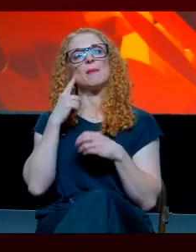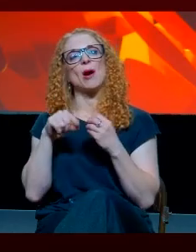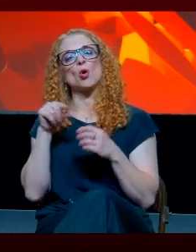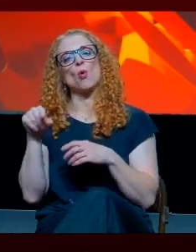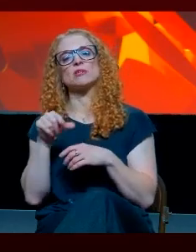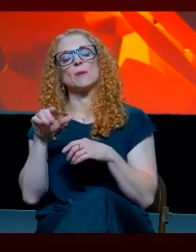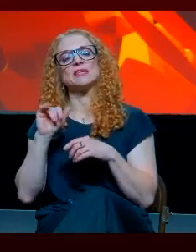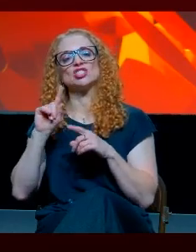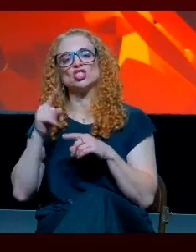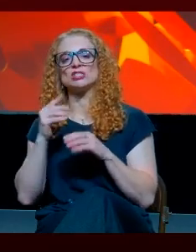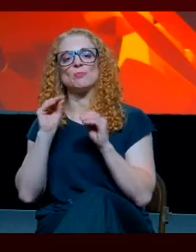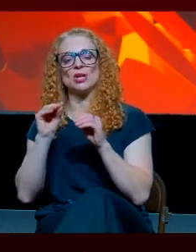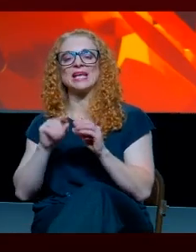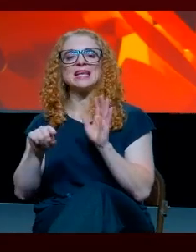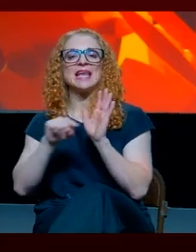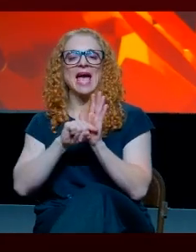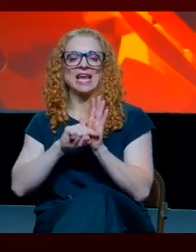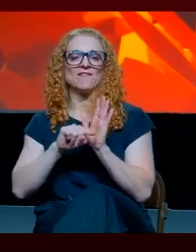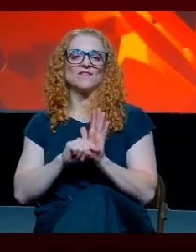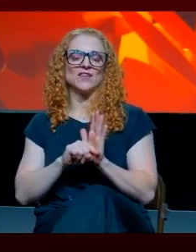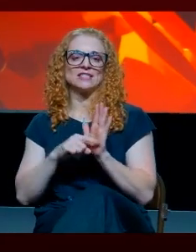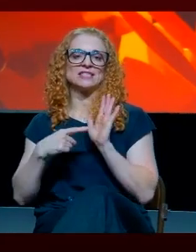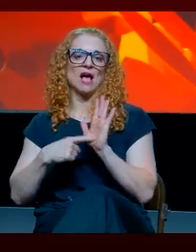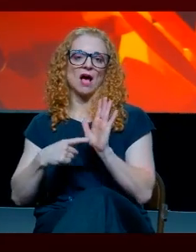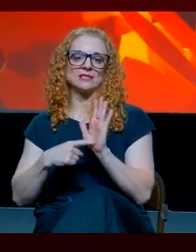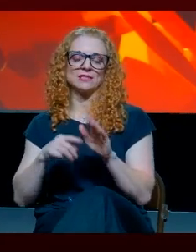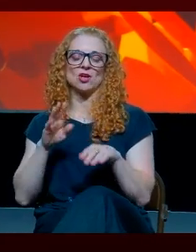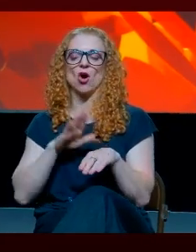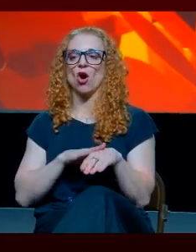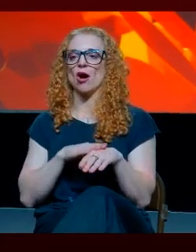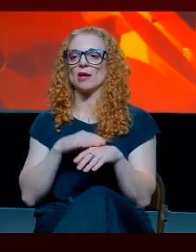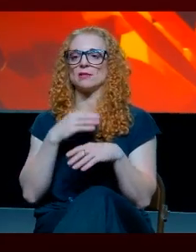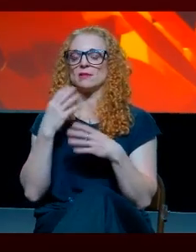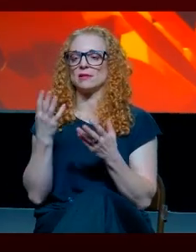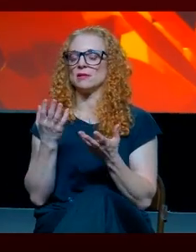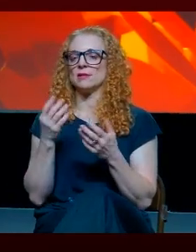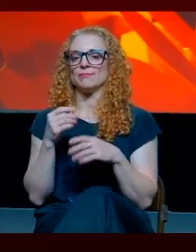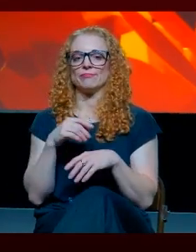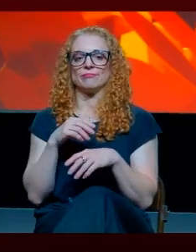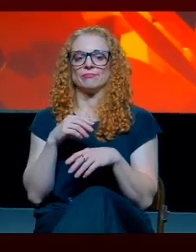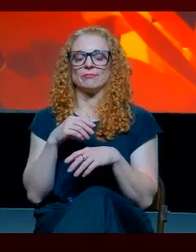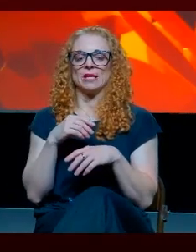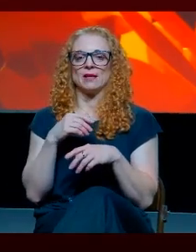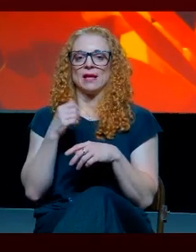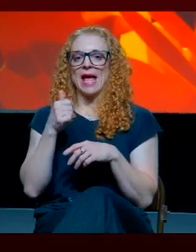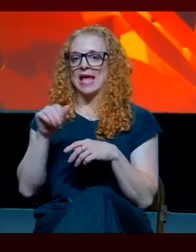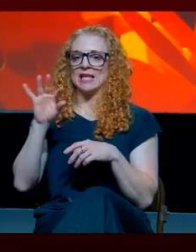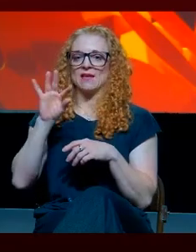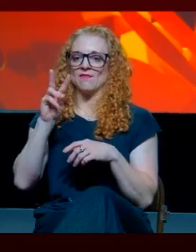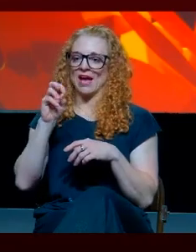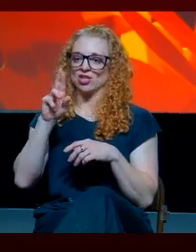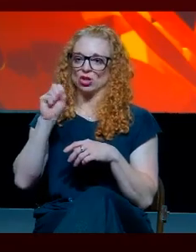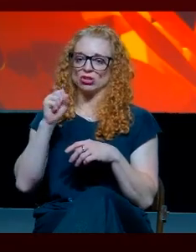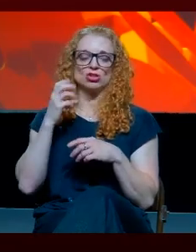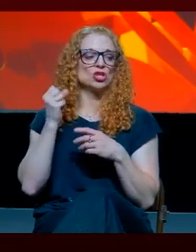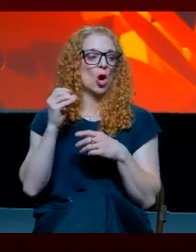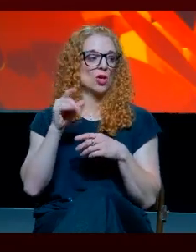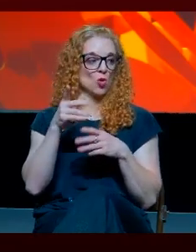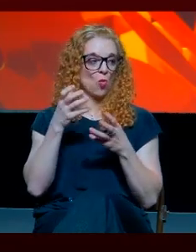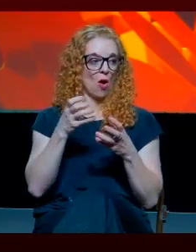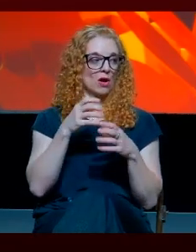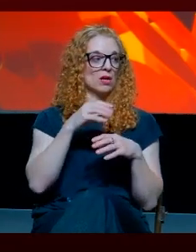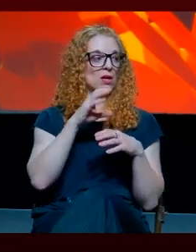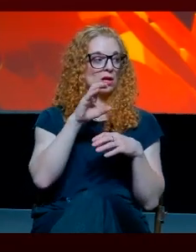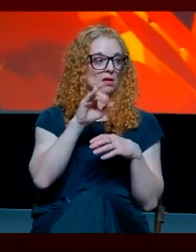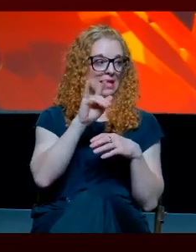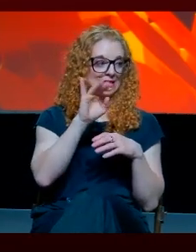just putting negative signs on essentially probabilistic vectors. So if you understand classical, you'll have a bit,